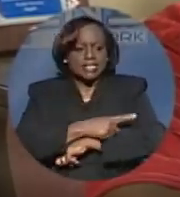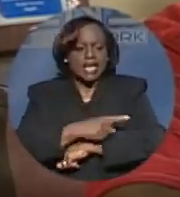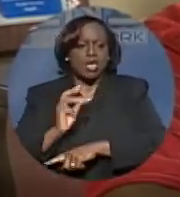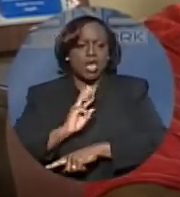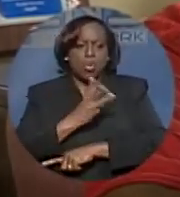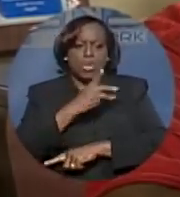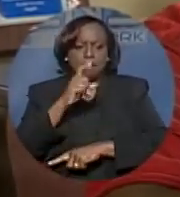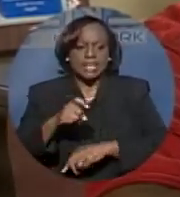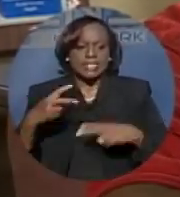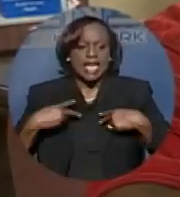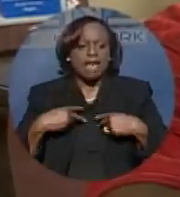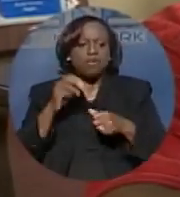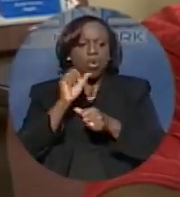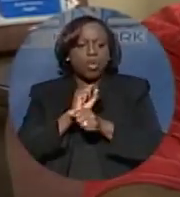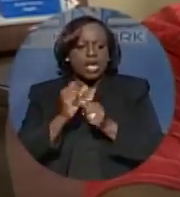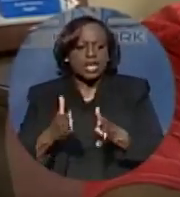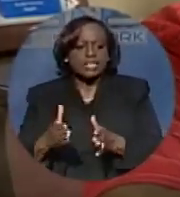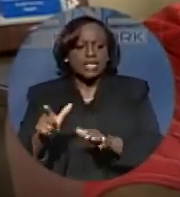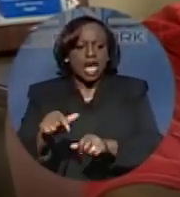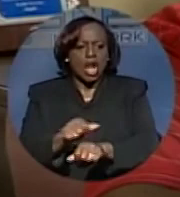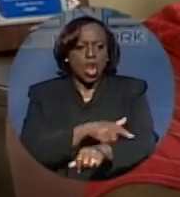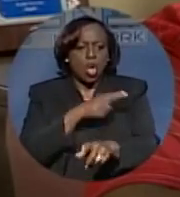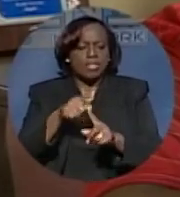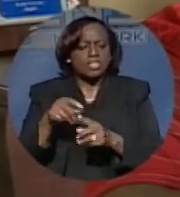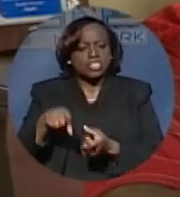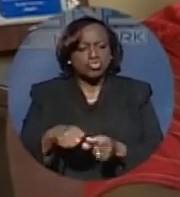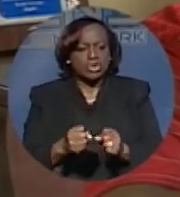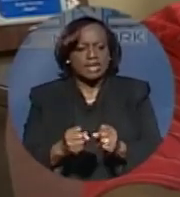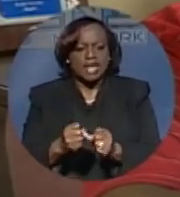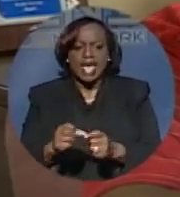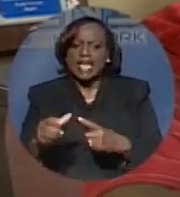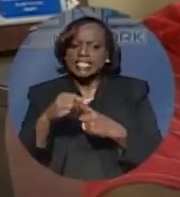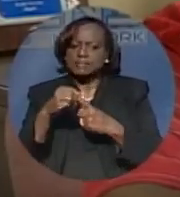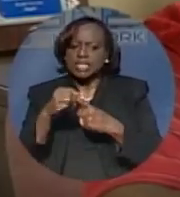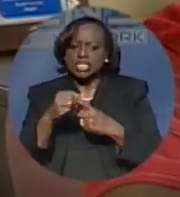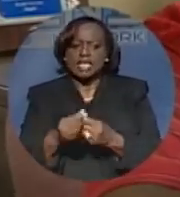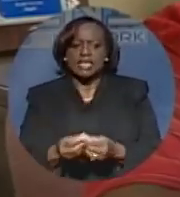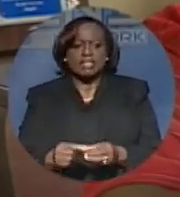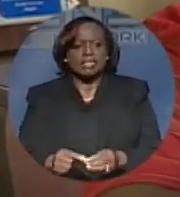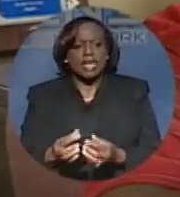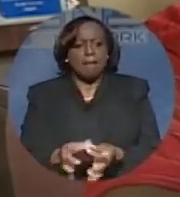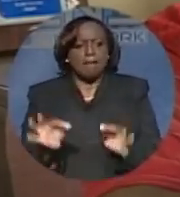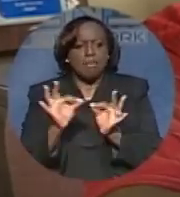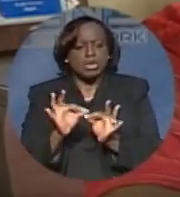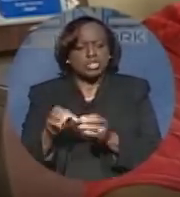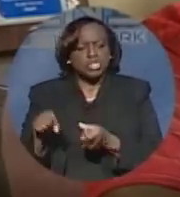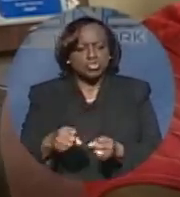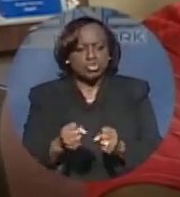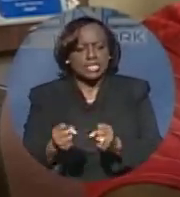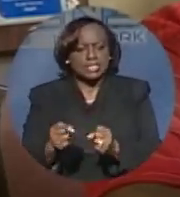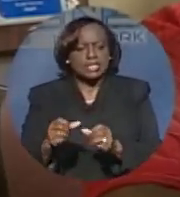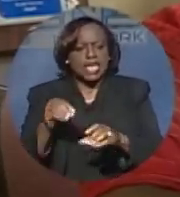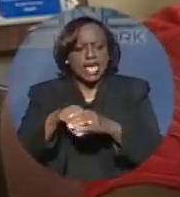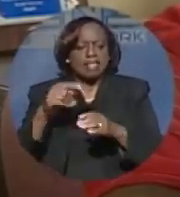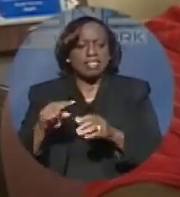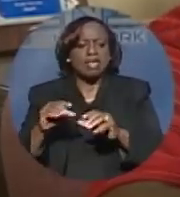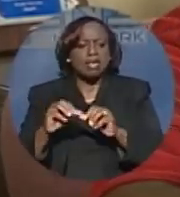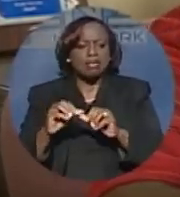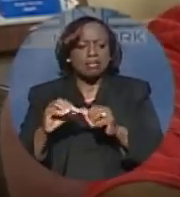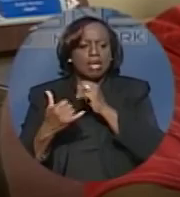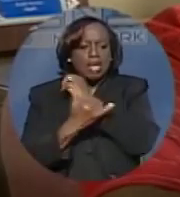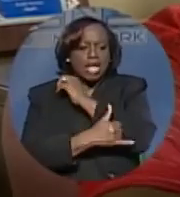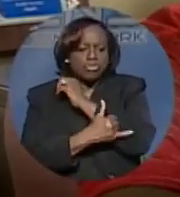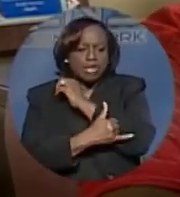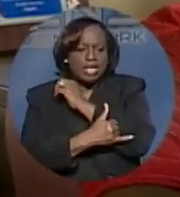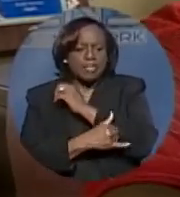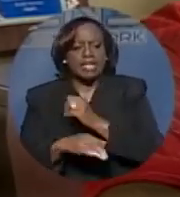to have workers all along the street, particularly the major streets. If you drive along those streets, you see workers cleaning and raking and picking up on